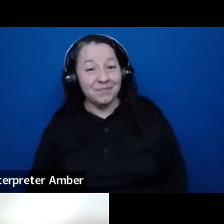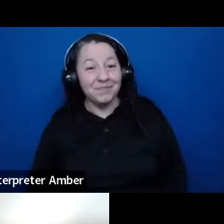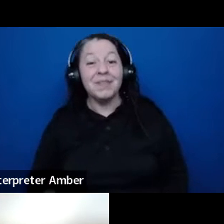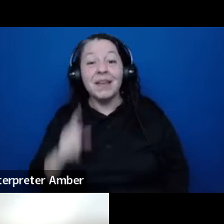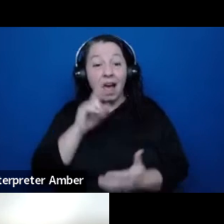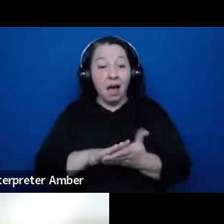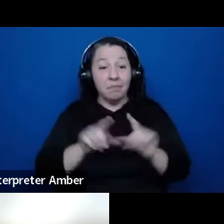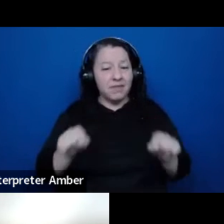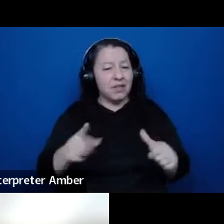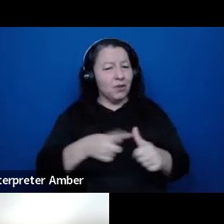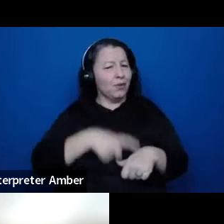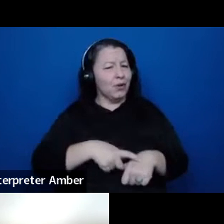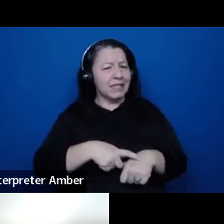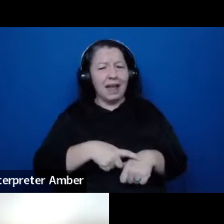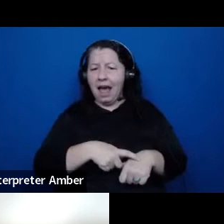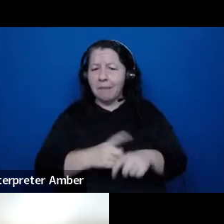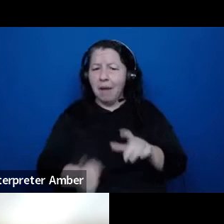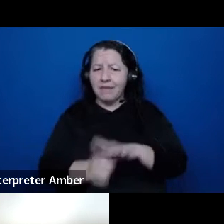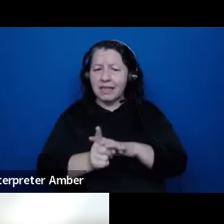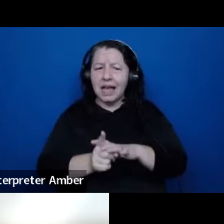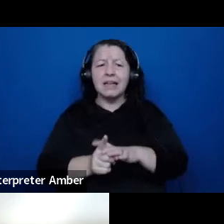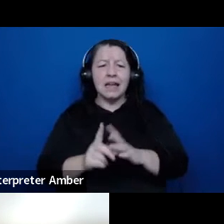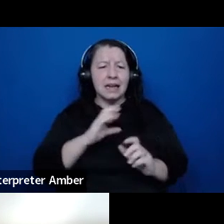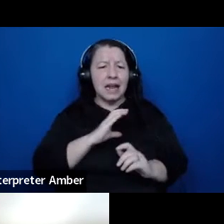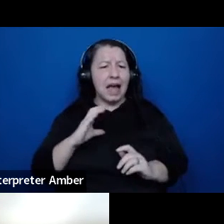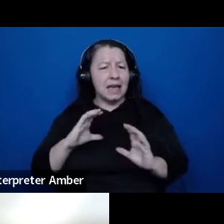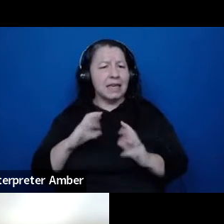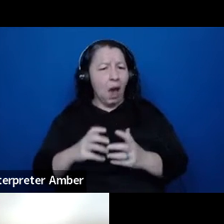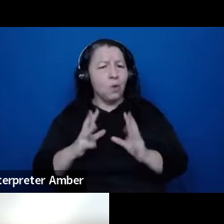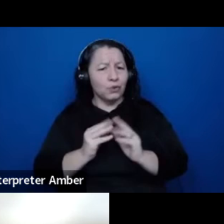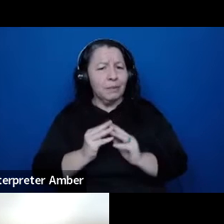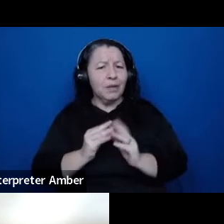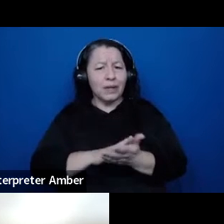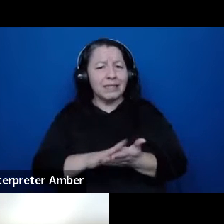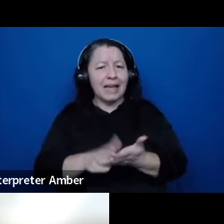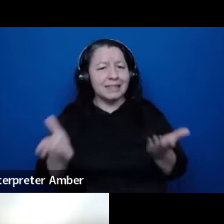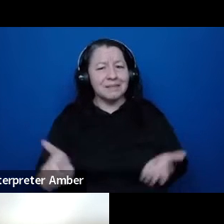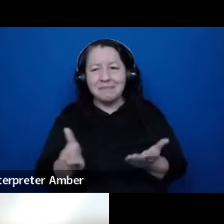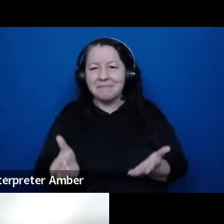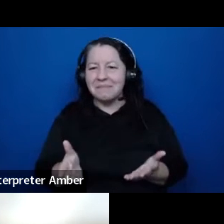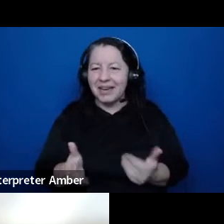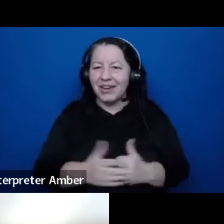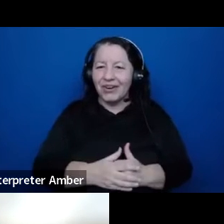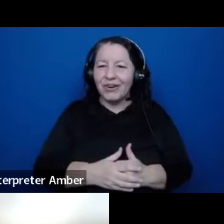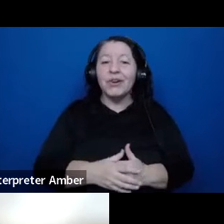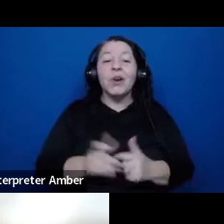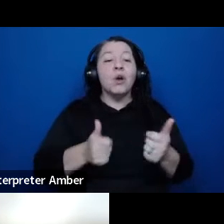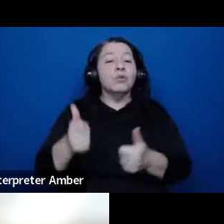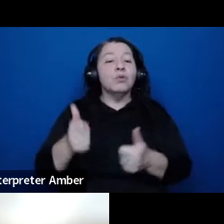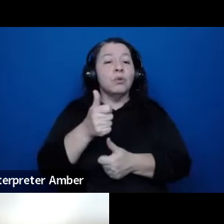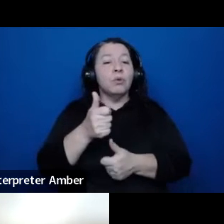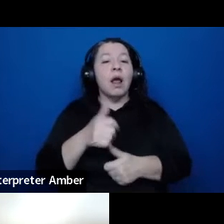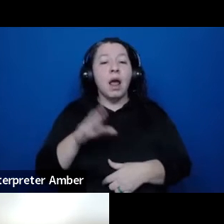is the first time I've attended one of these council meetings, so it's nice to be here. Director Matney, she